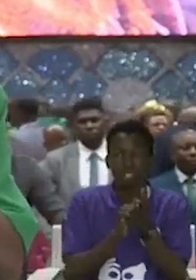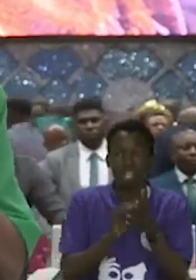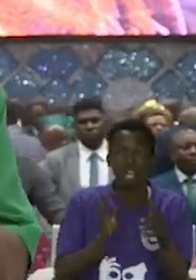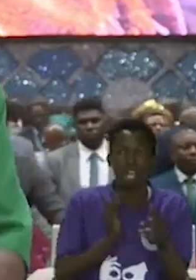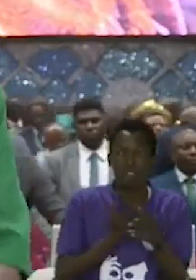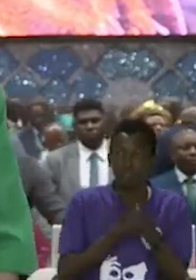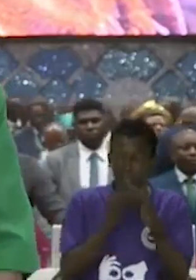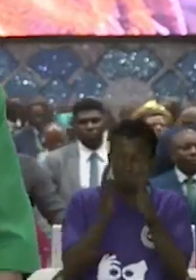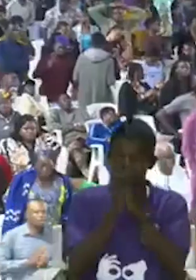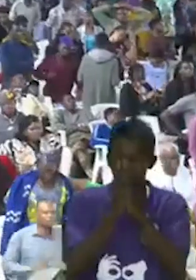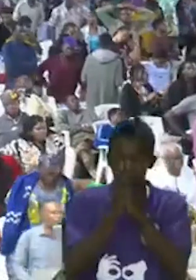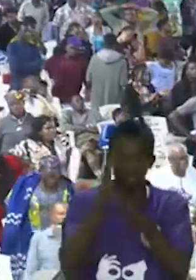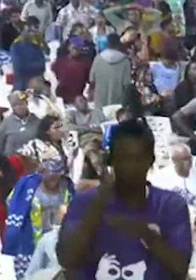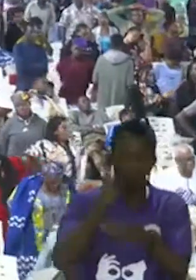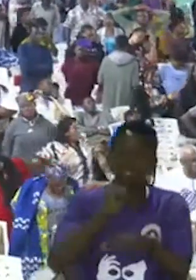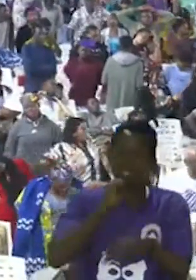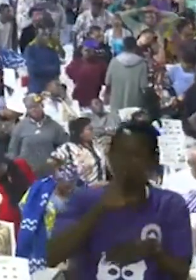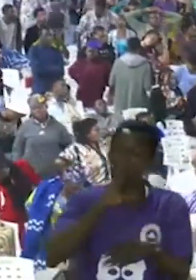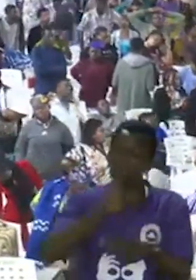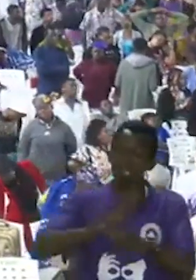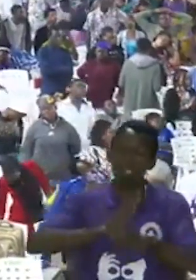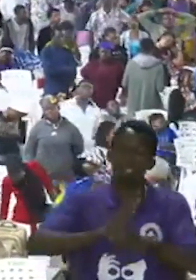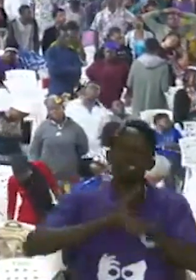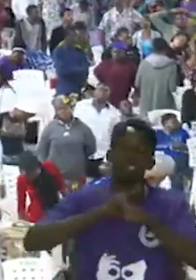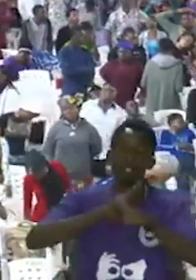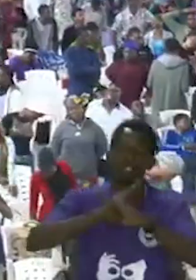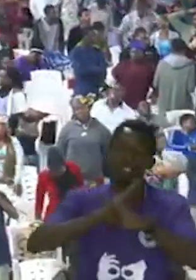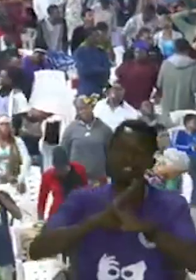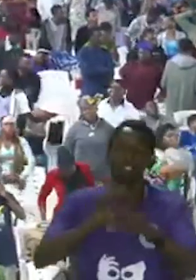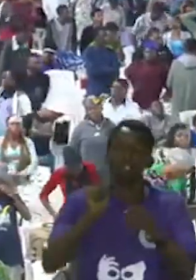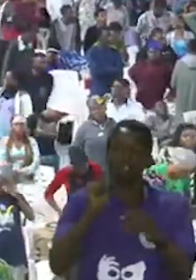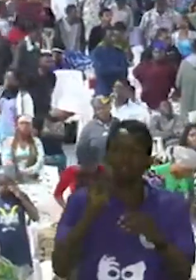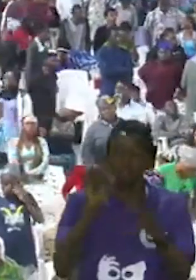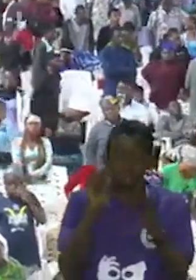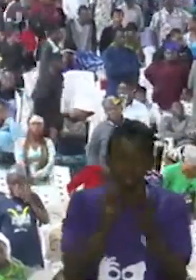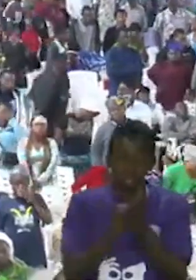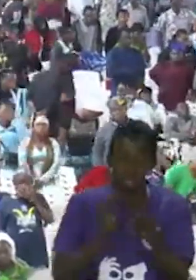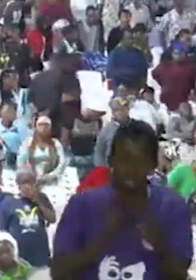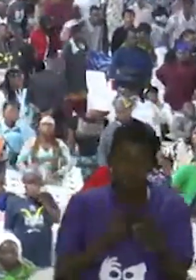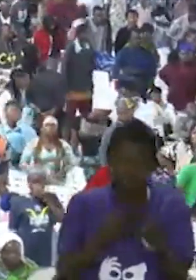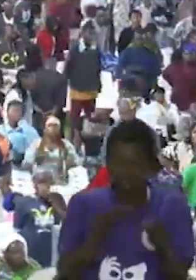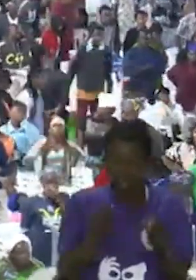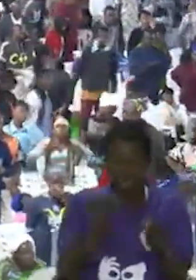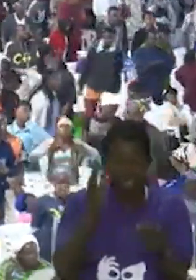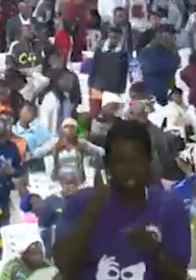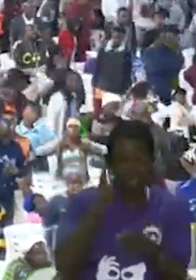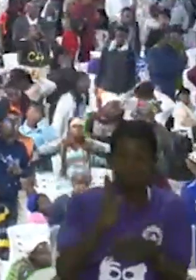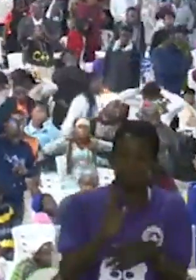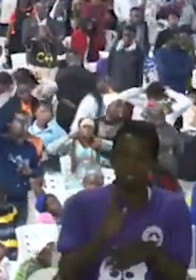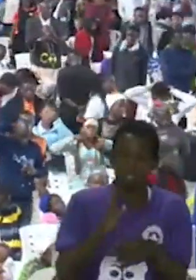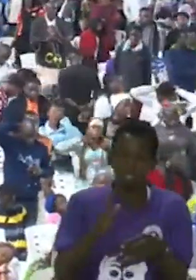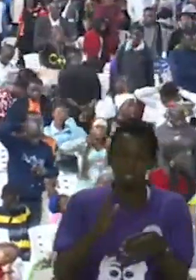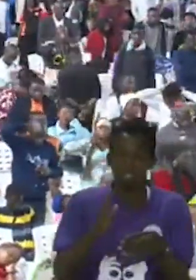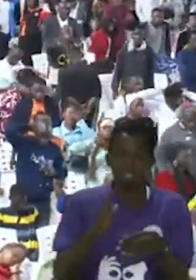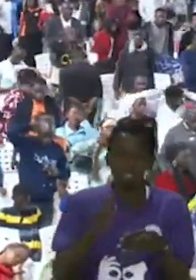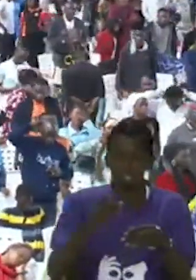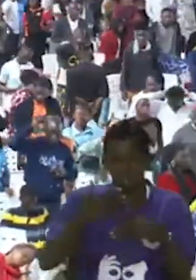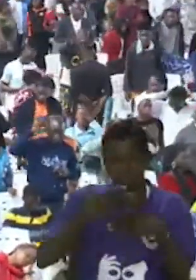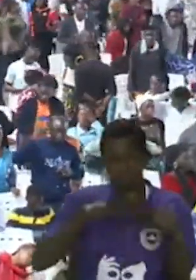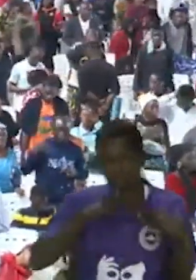be hindered, so that our land will be healed.